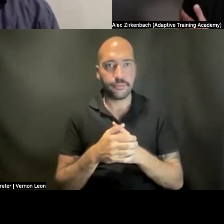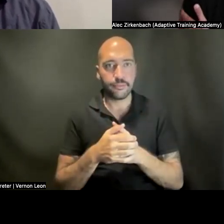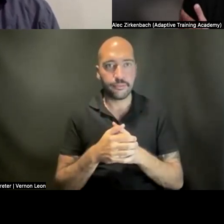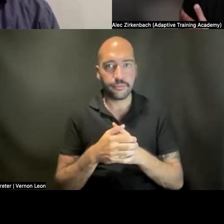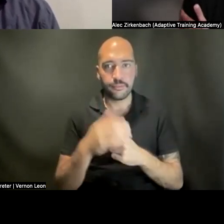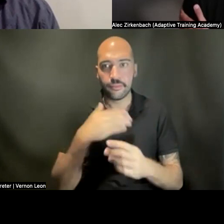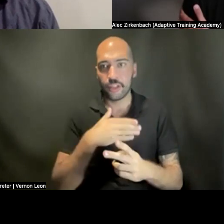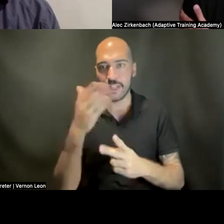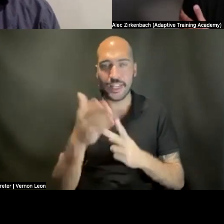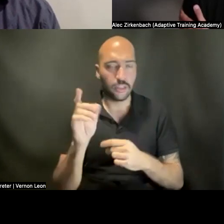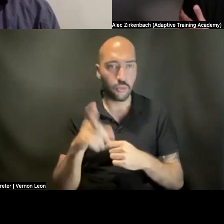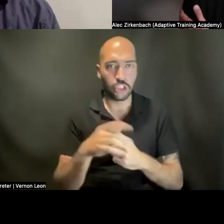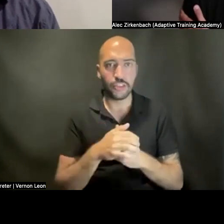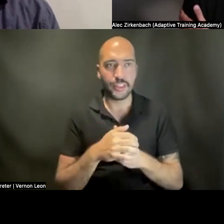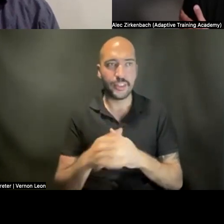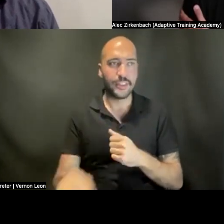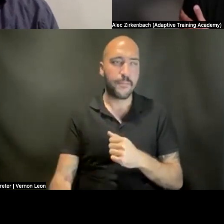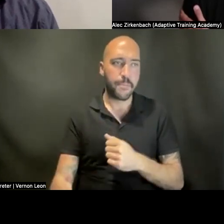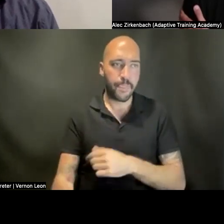Our next question is,